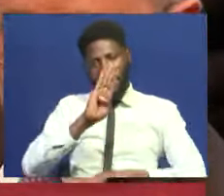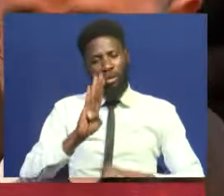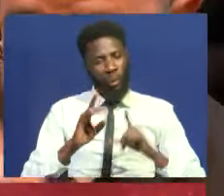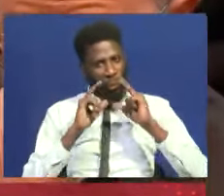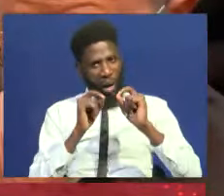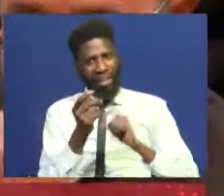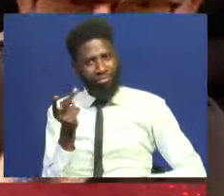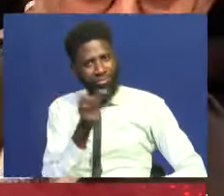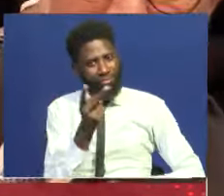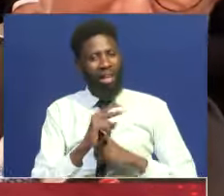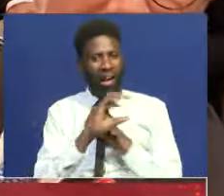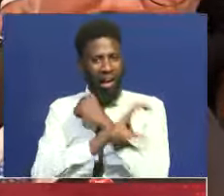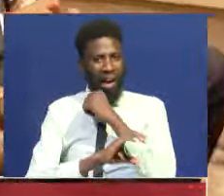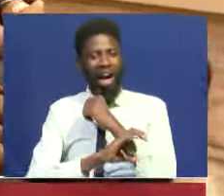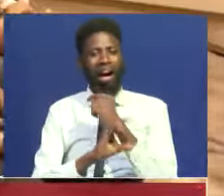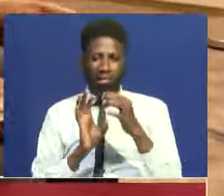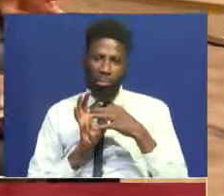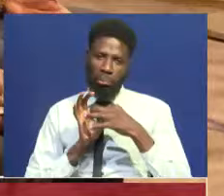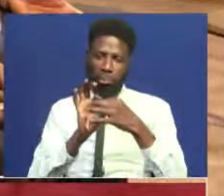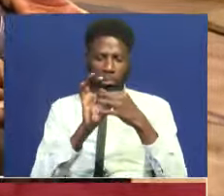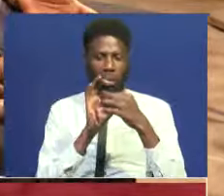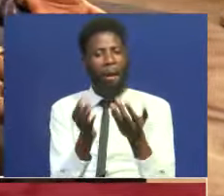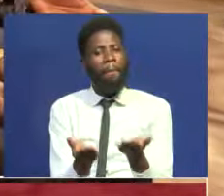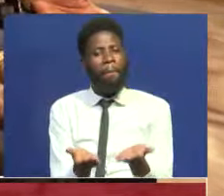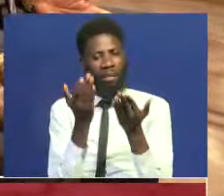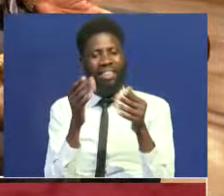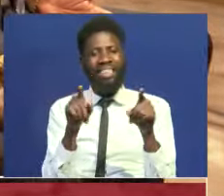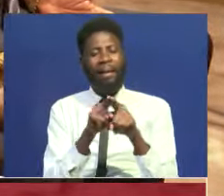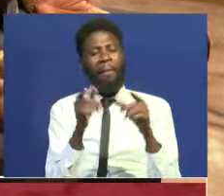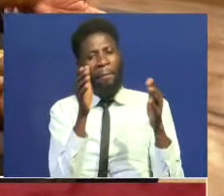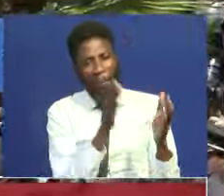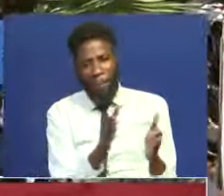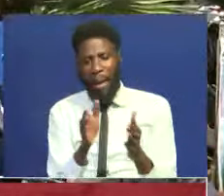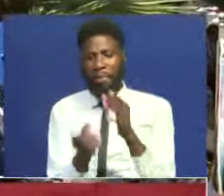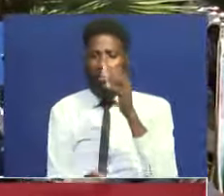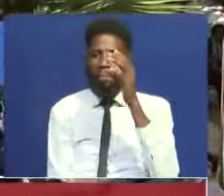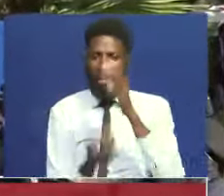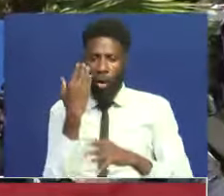will strengthen their diplomatic ties and target to set up a joint ministerial committee.